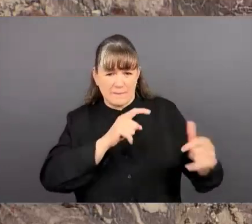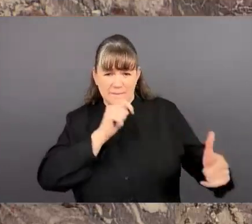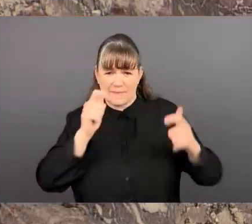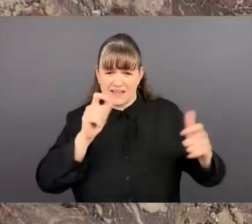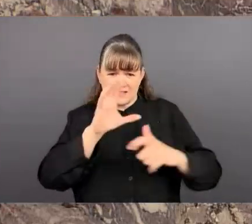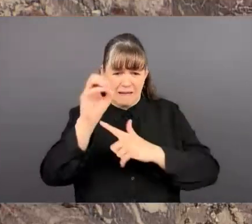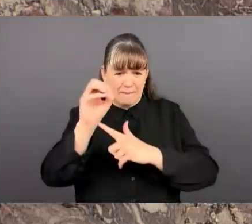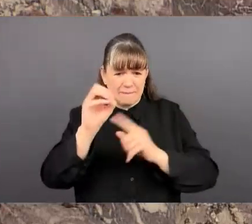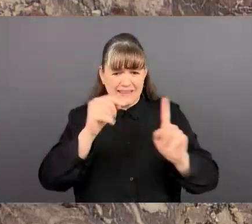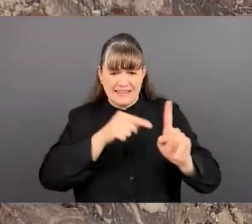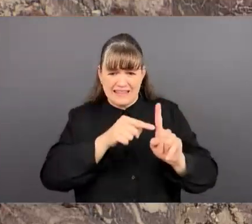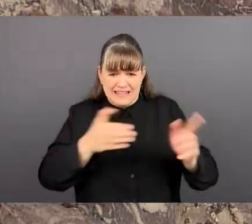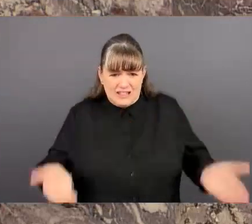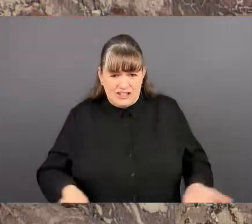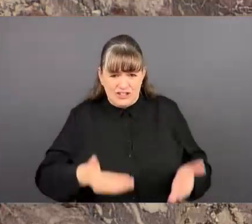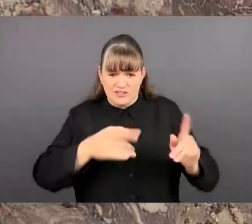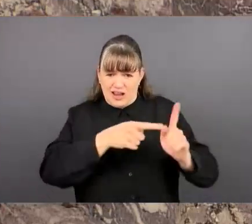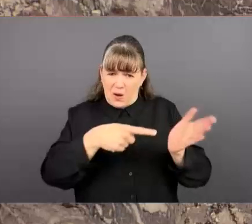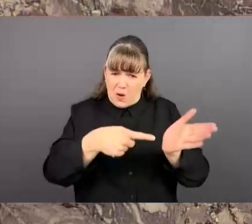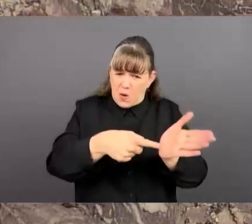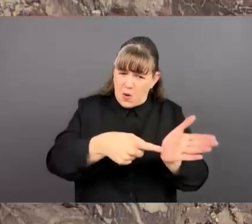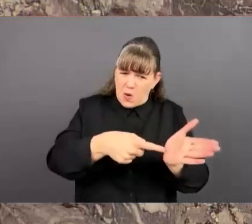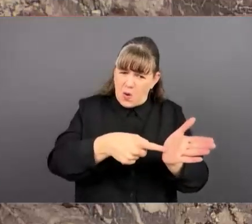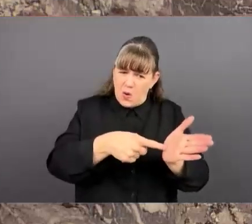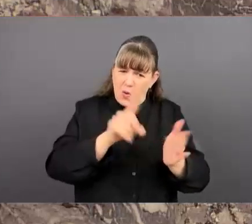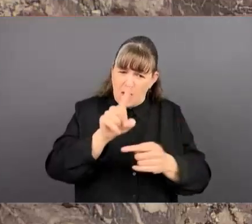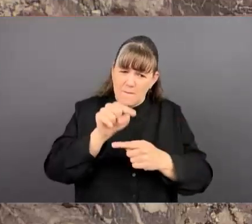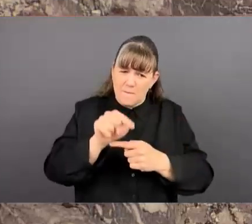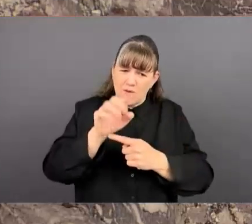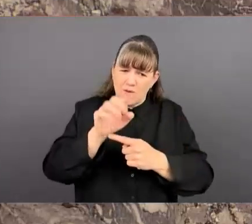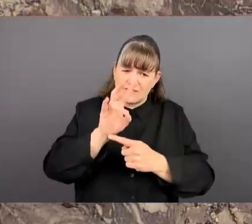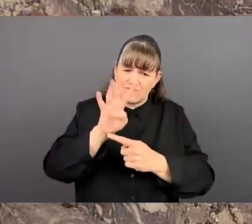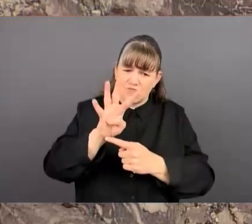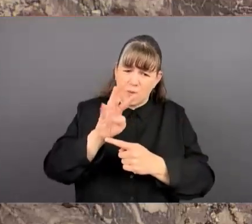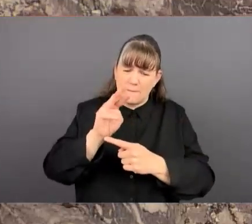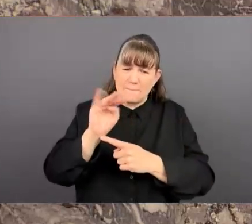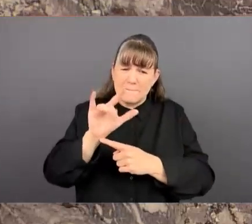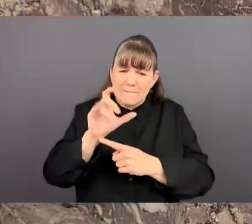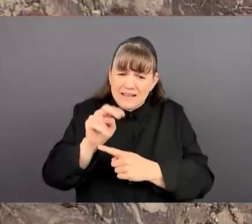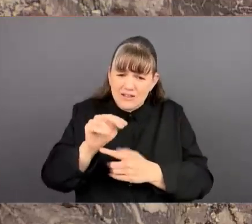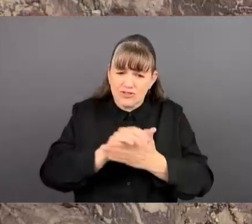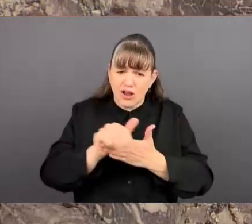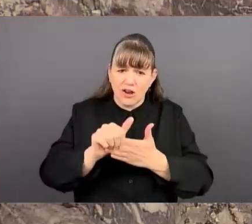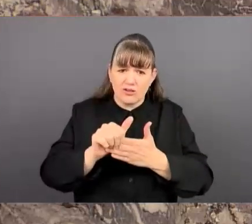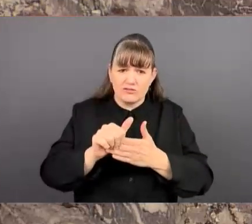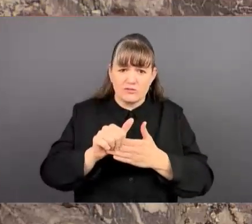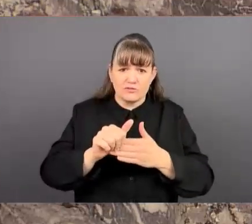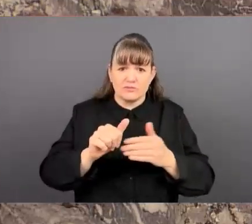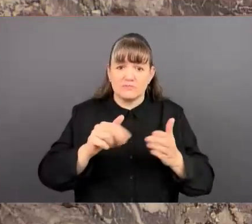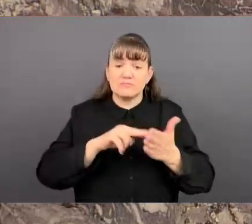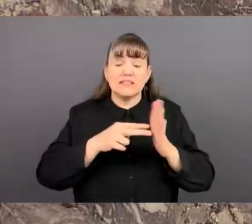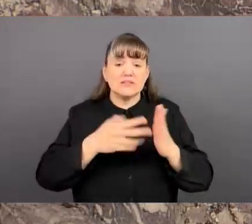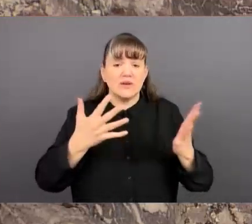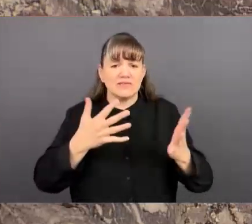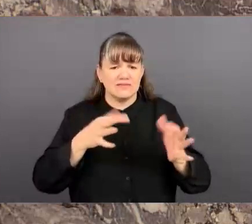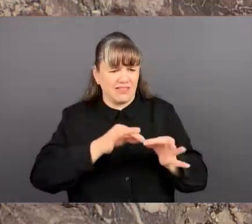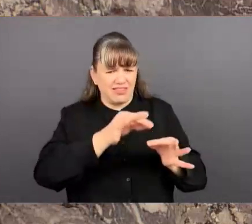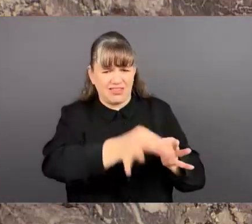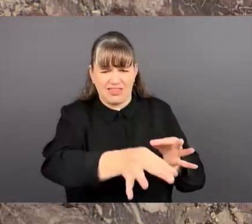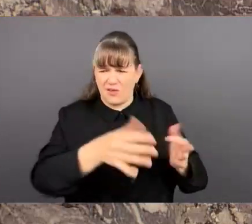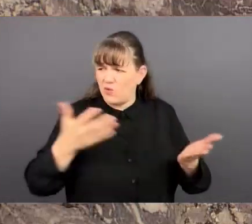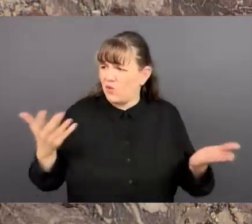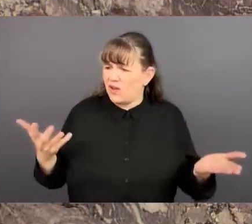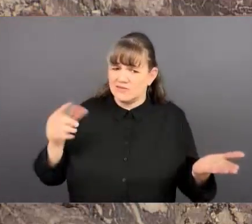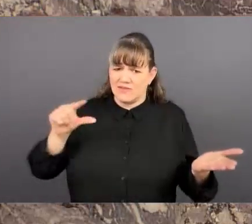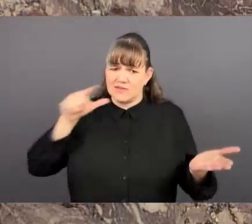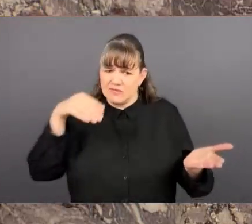a ministry job that's behind on payments to a key supplier in BC's construction sector. If companies like